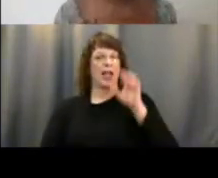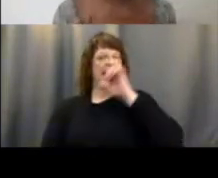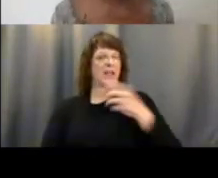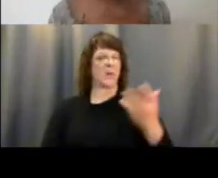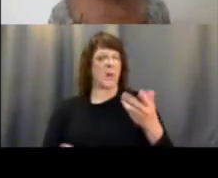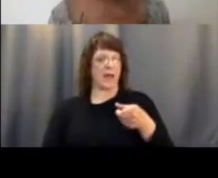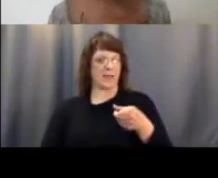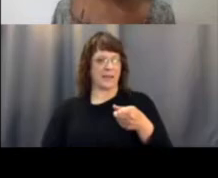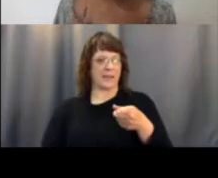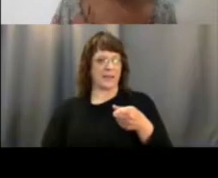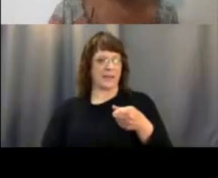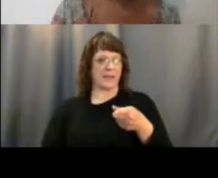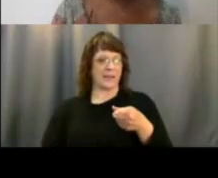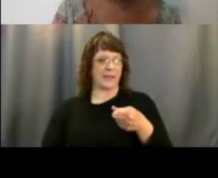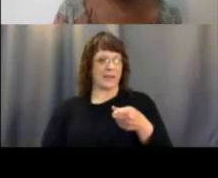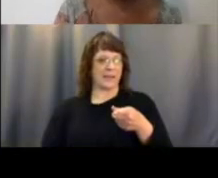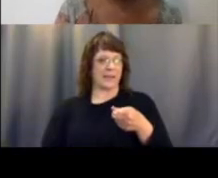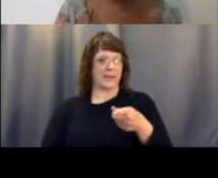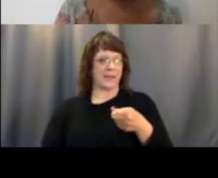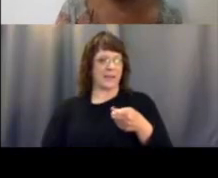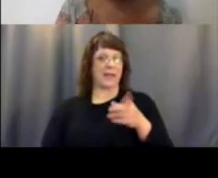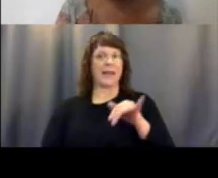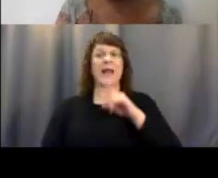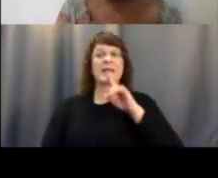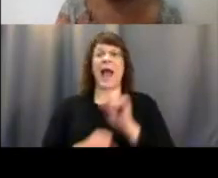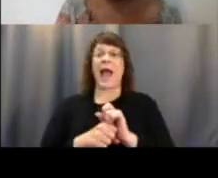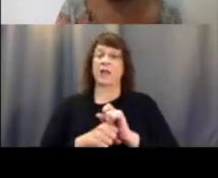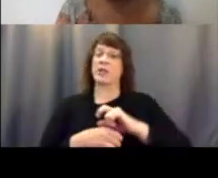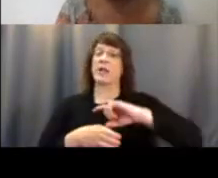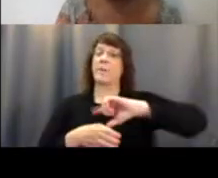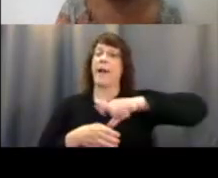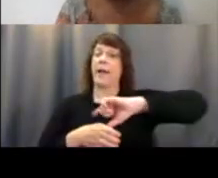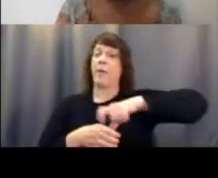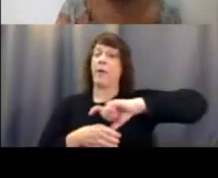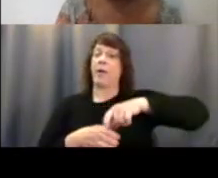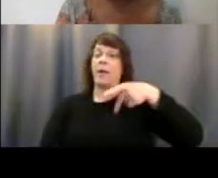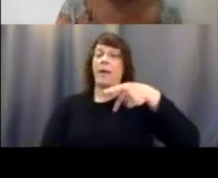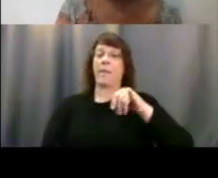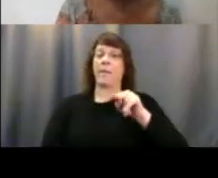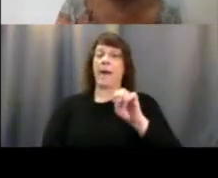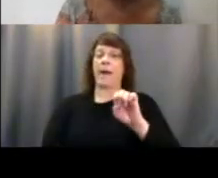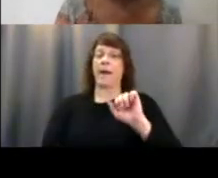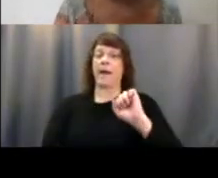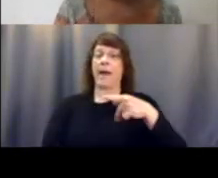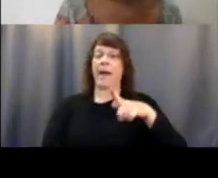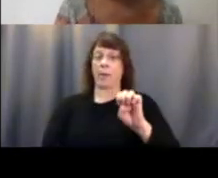be. It is actually a pineapple. Hopefully you can kind of see it now that I've said